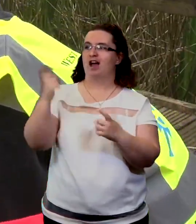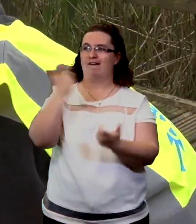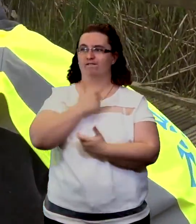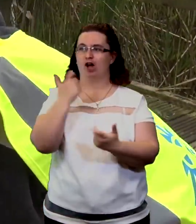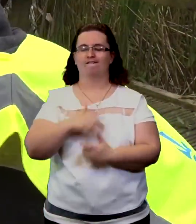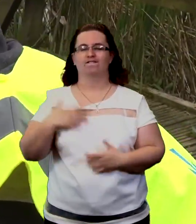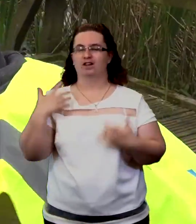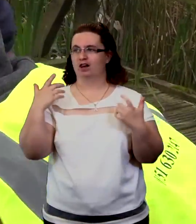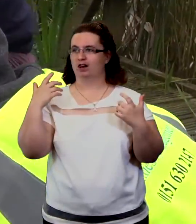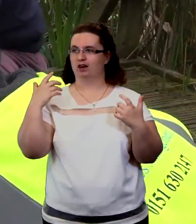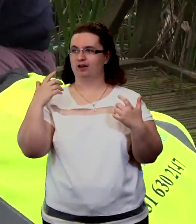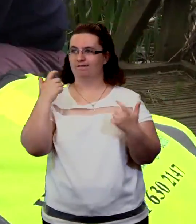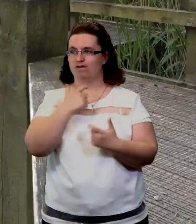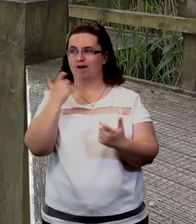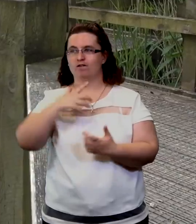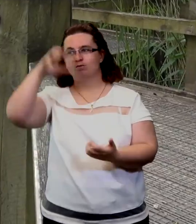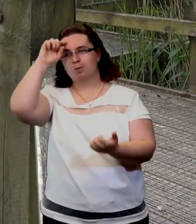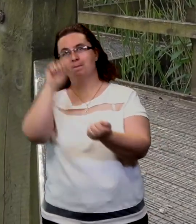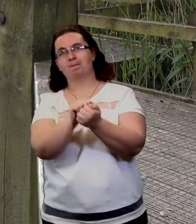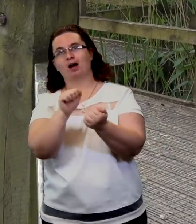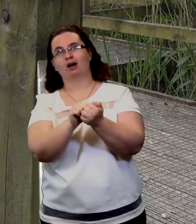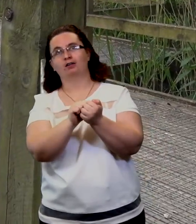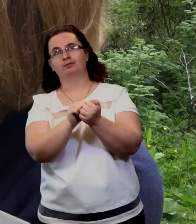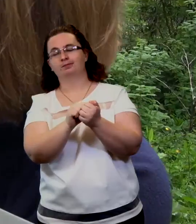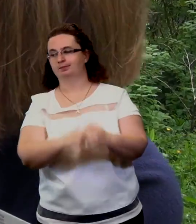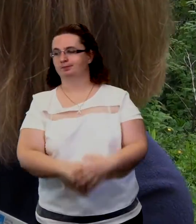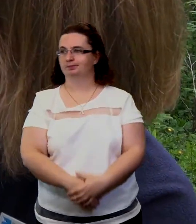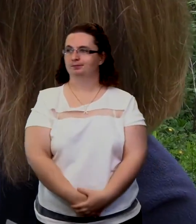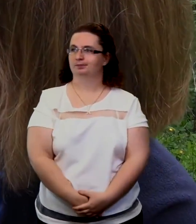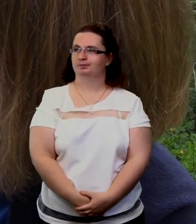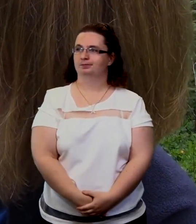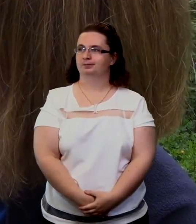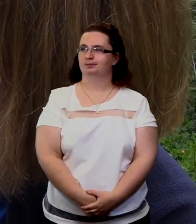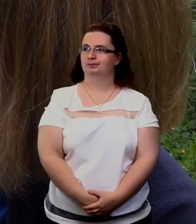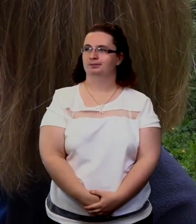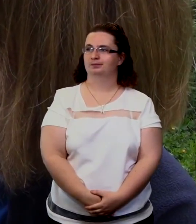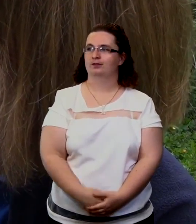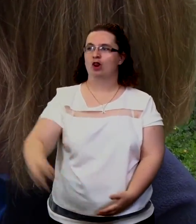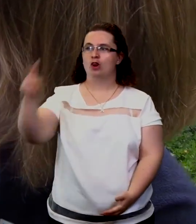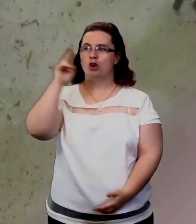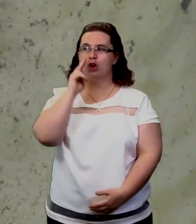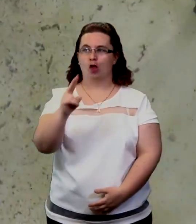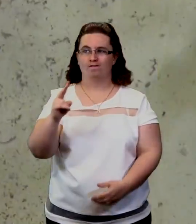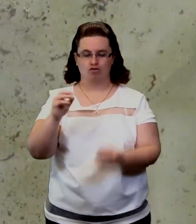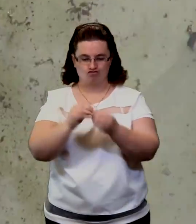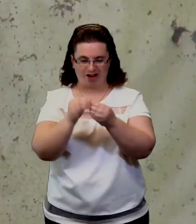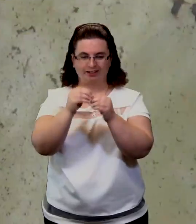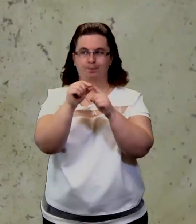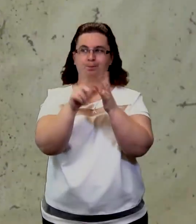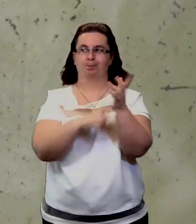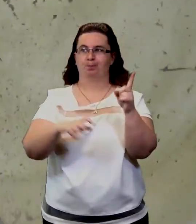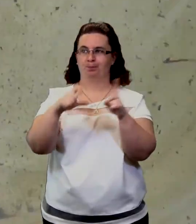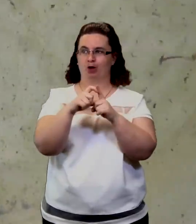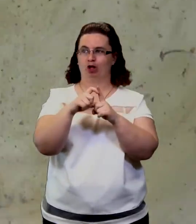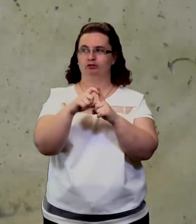wonderful dragonfly larvae, so they've been looking at cards like this, and we found one of these